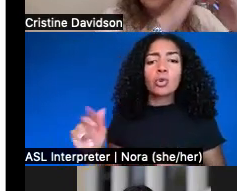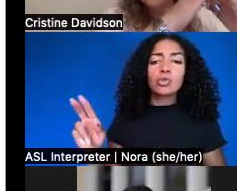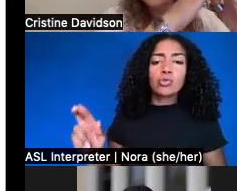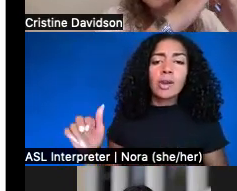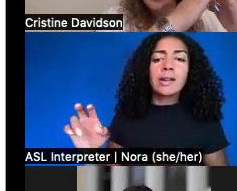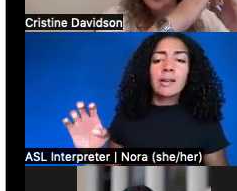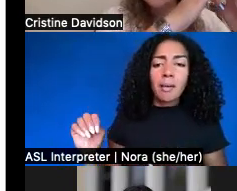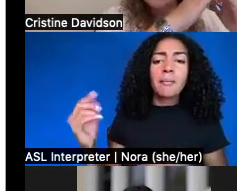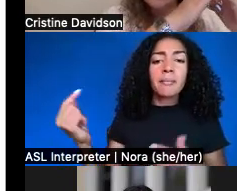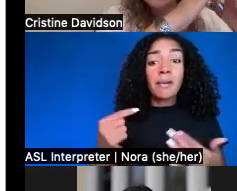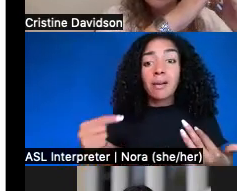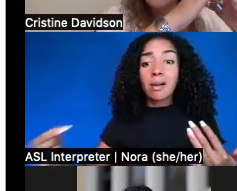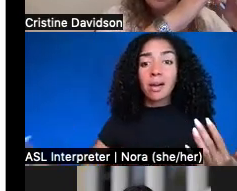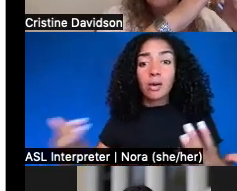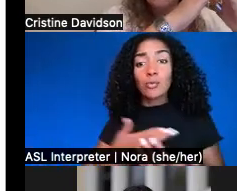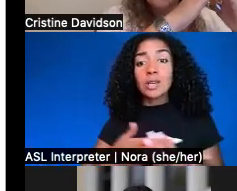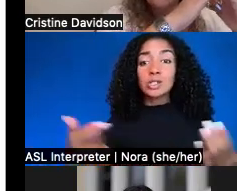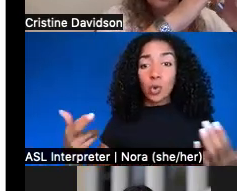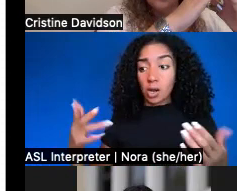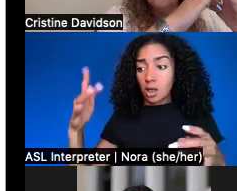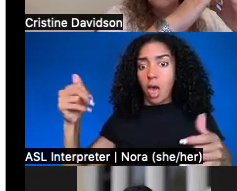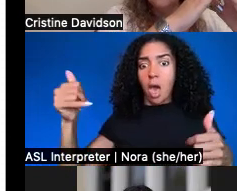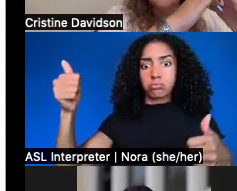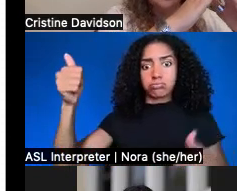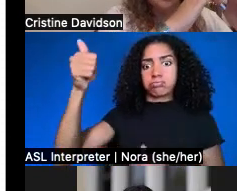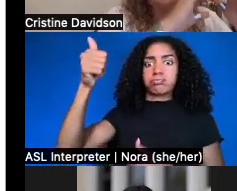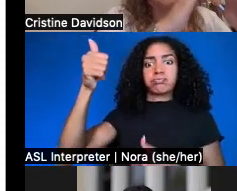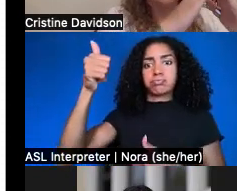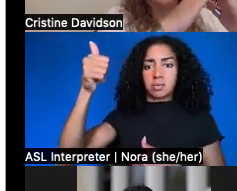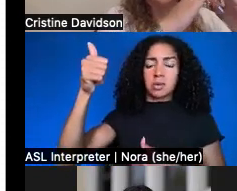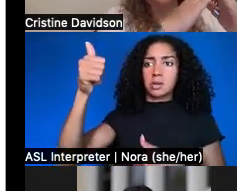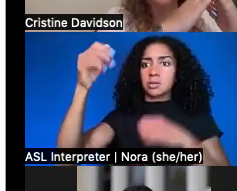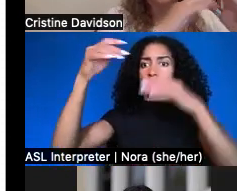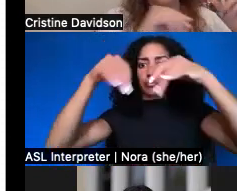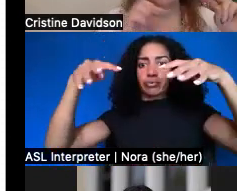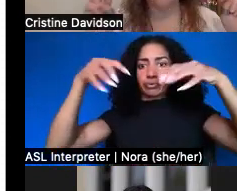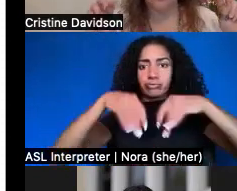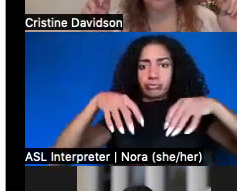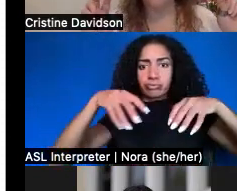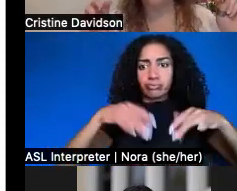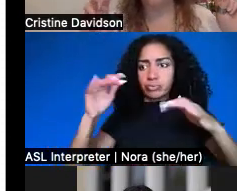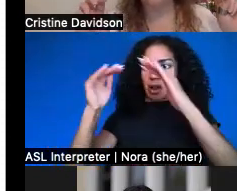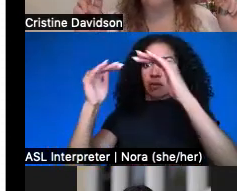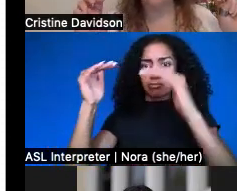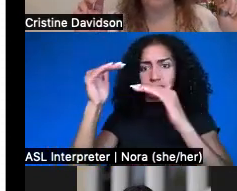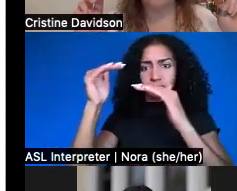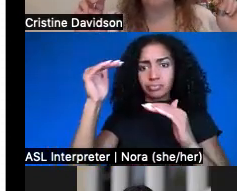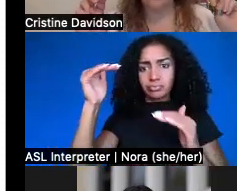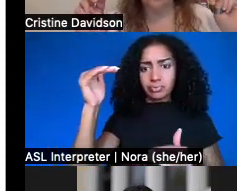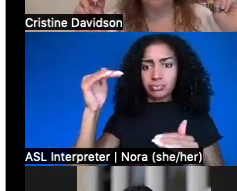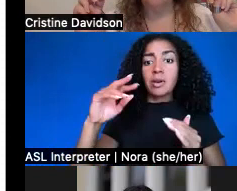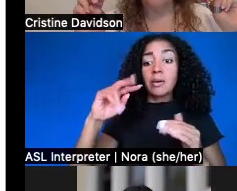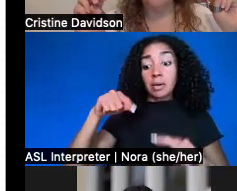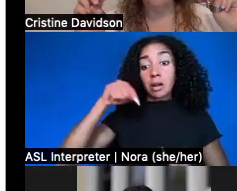you know, that's what's taught in that worldview, is that all of these things are resources for us to use,